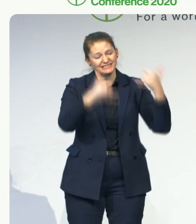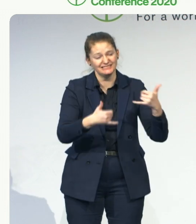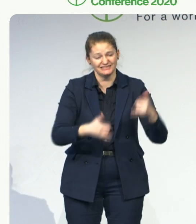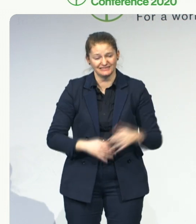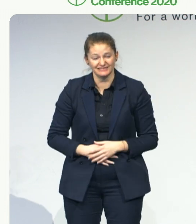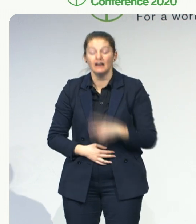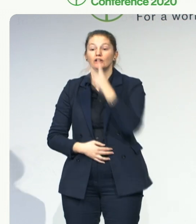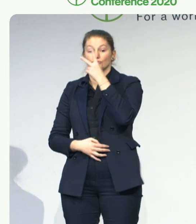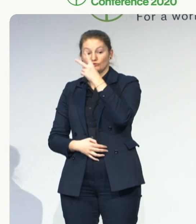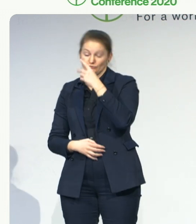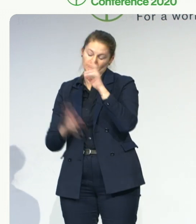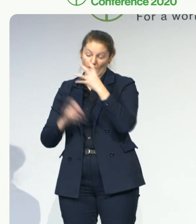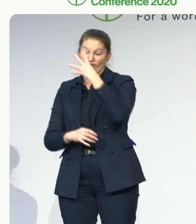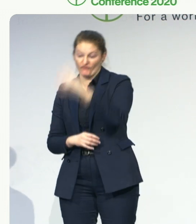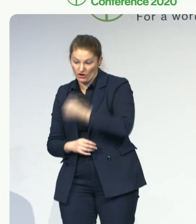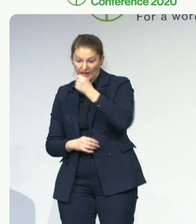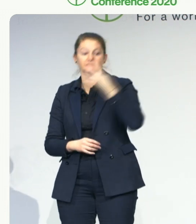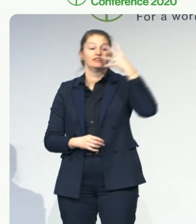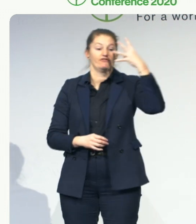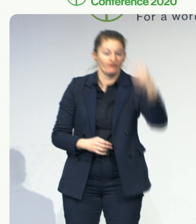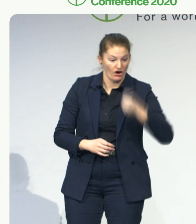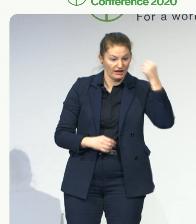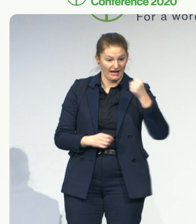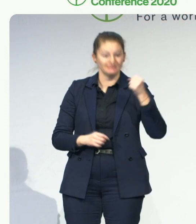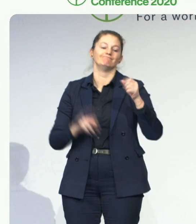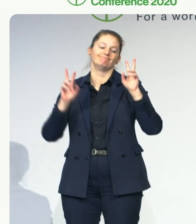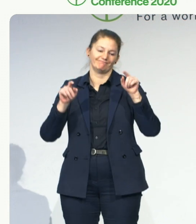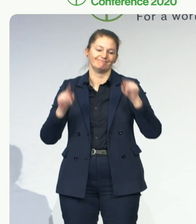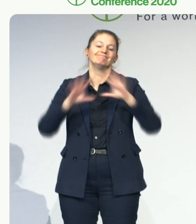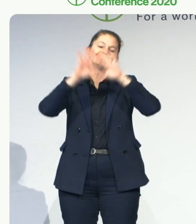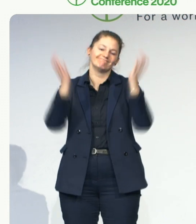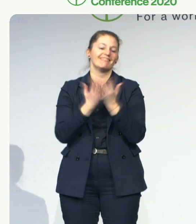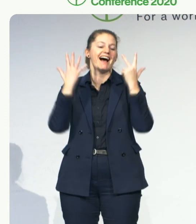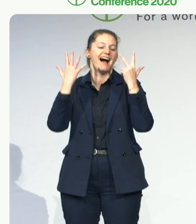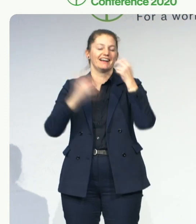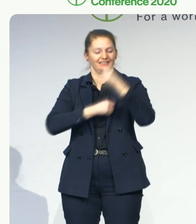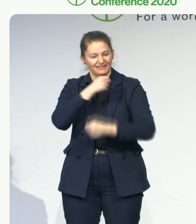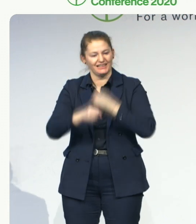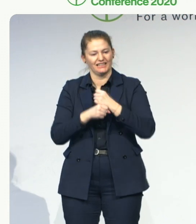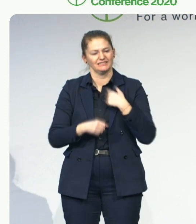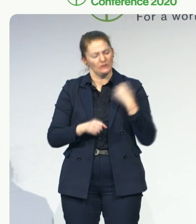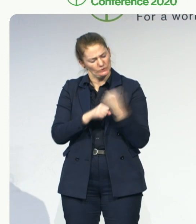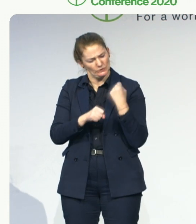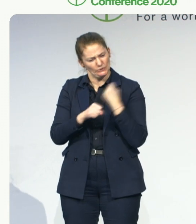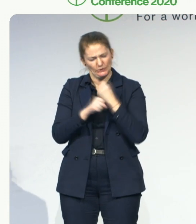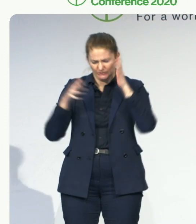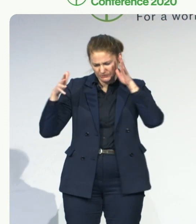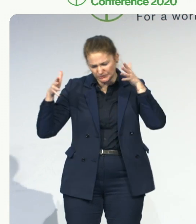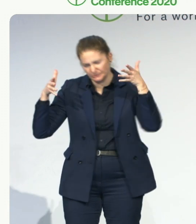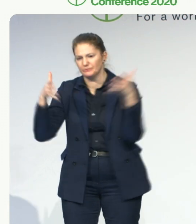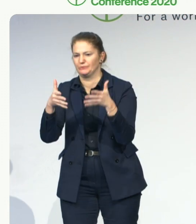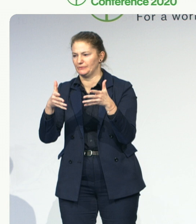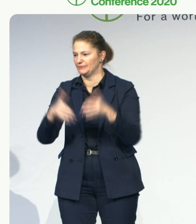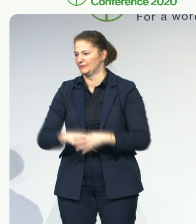or 8 years of intensive work. And I thought I will spend the next